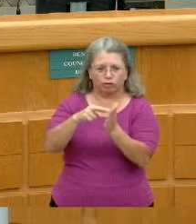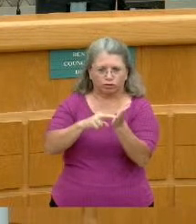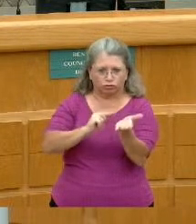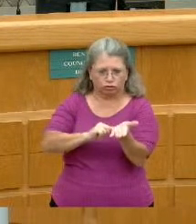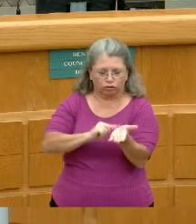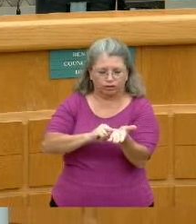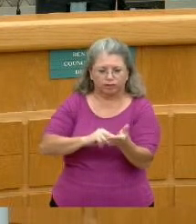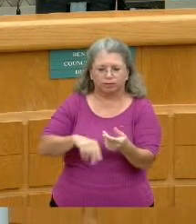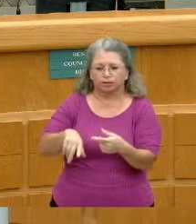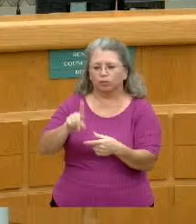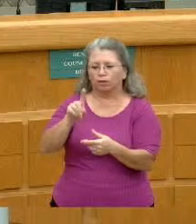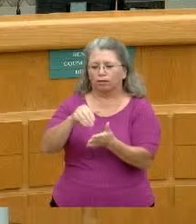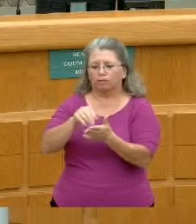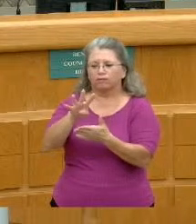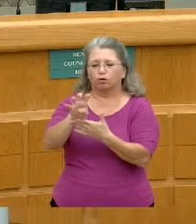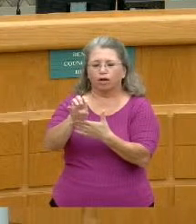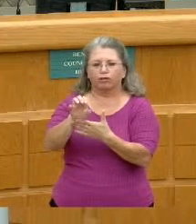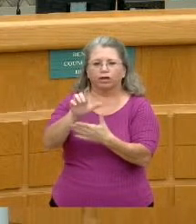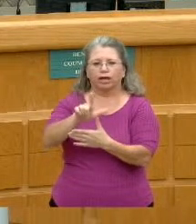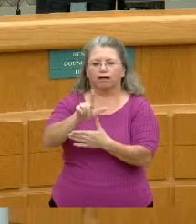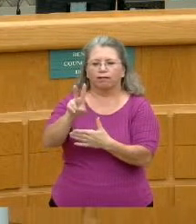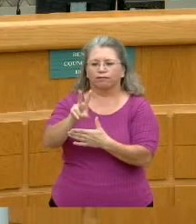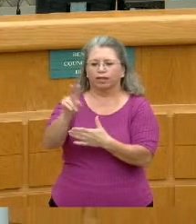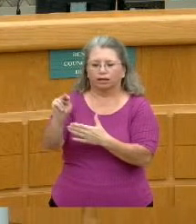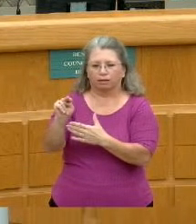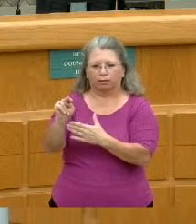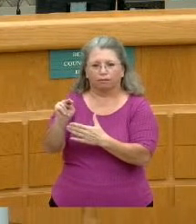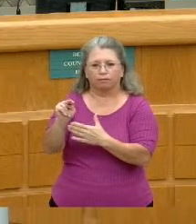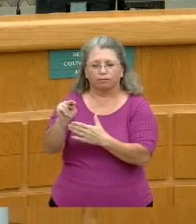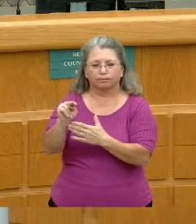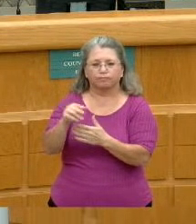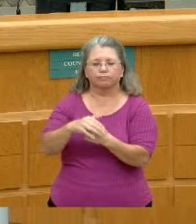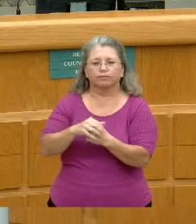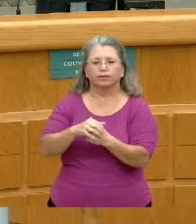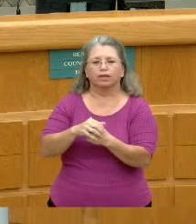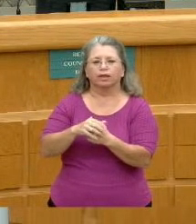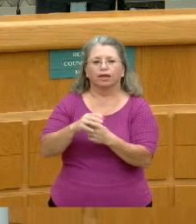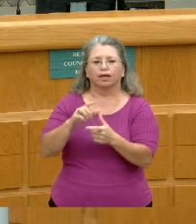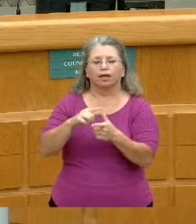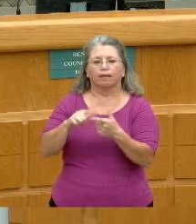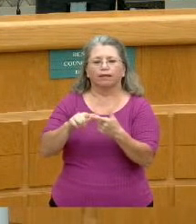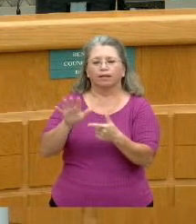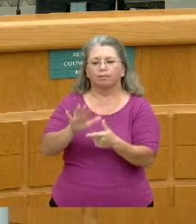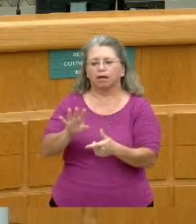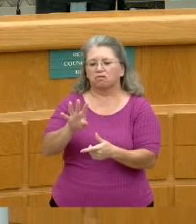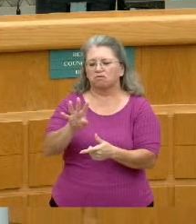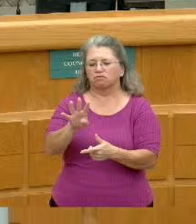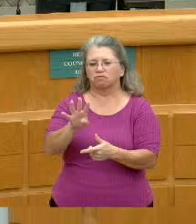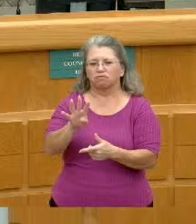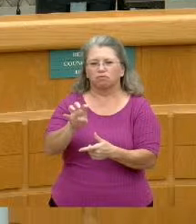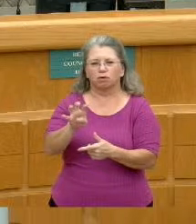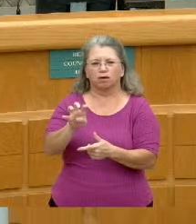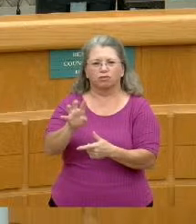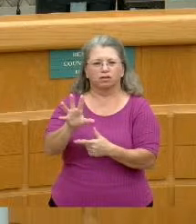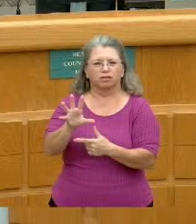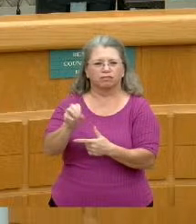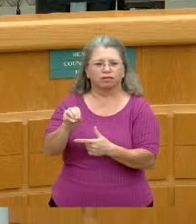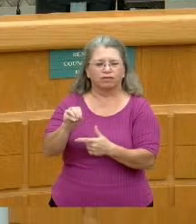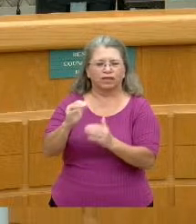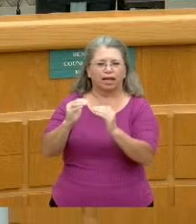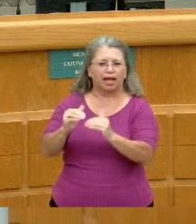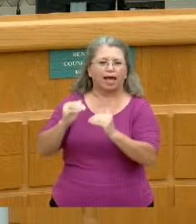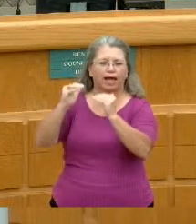1,400 LVNs, licensed vocational nurses, and then about 450 advanced